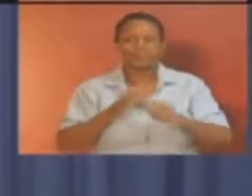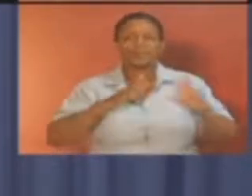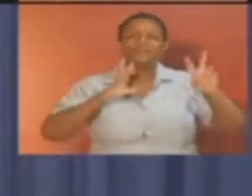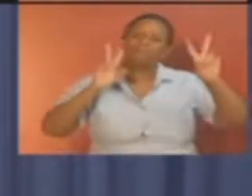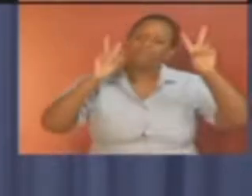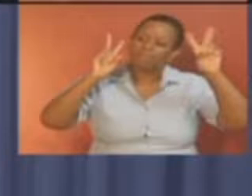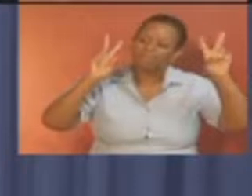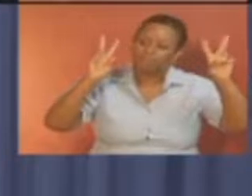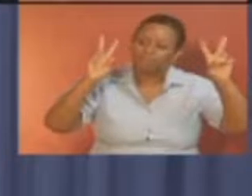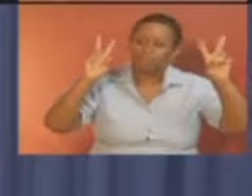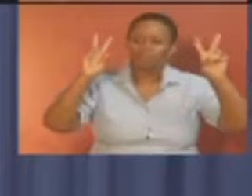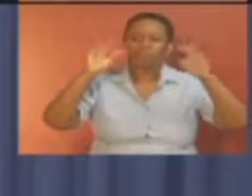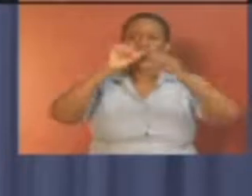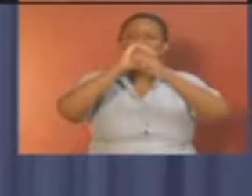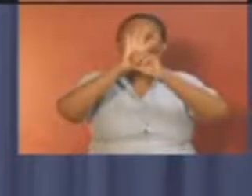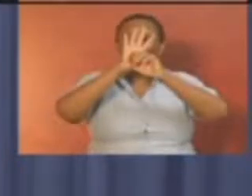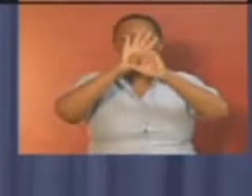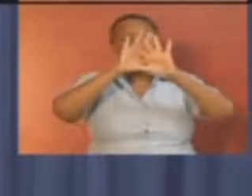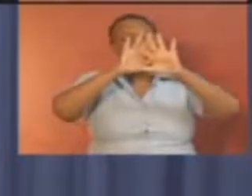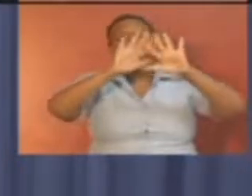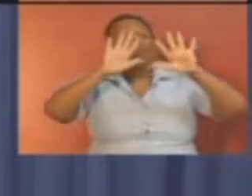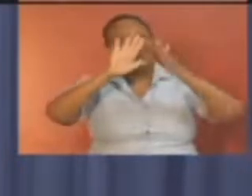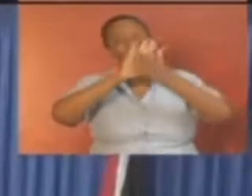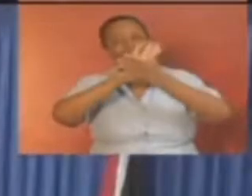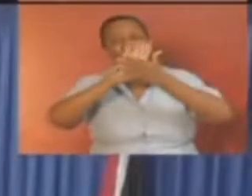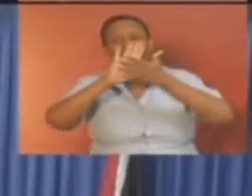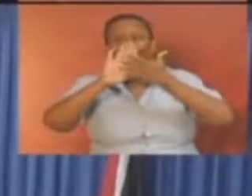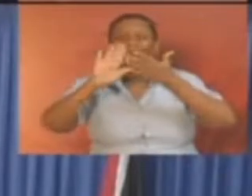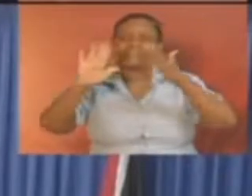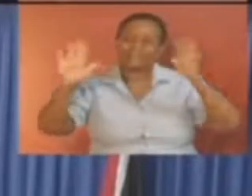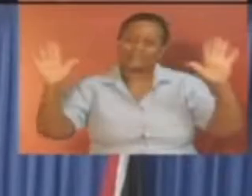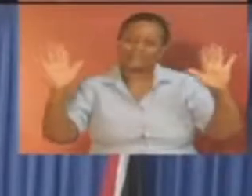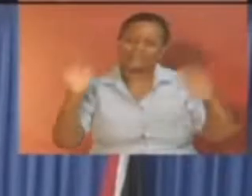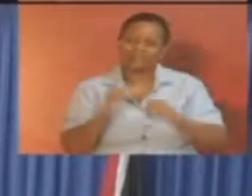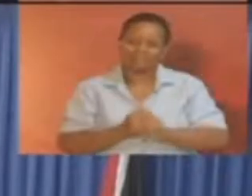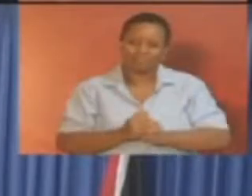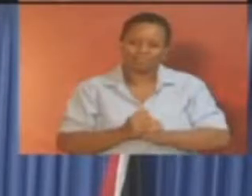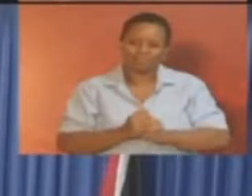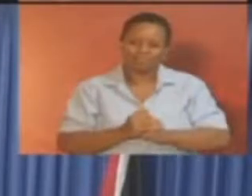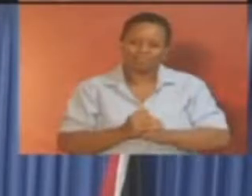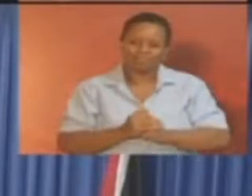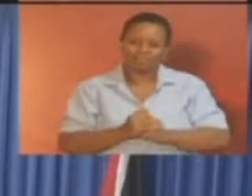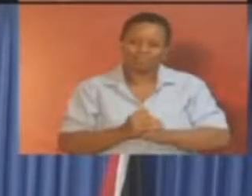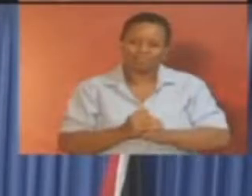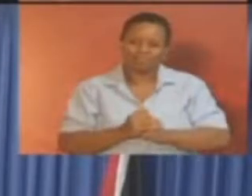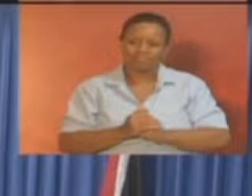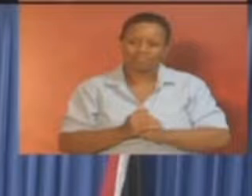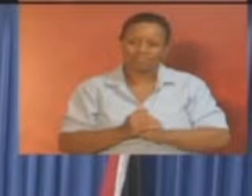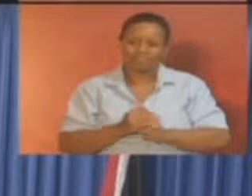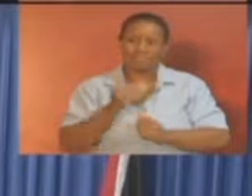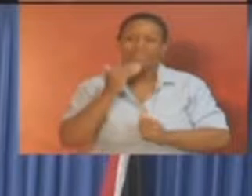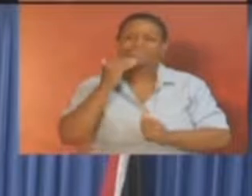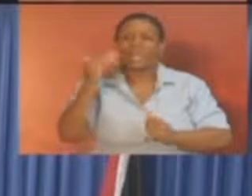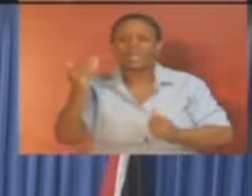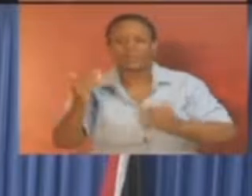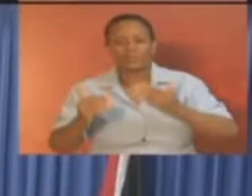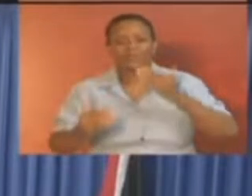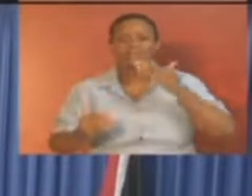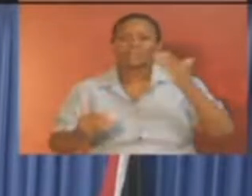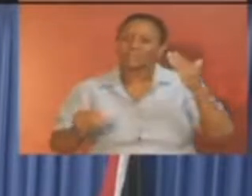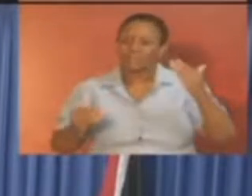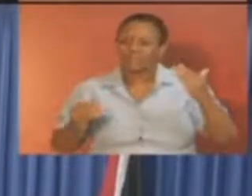in time, shelter in place. Thank you, Honourable Prime Minister. Thank you, Minister Dayal Singh. I want